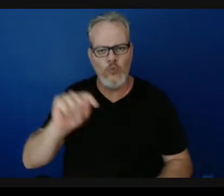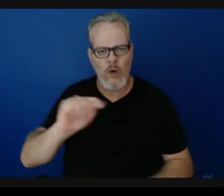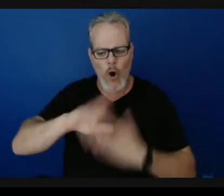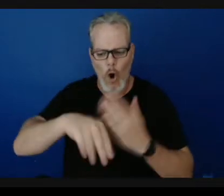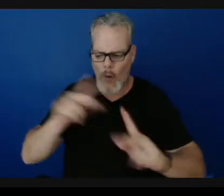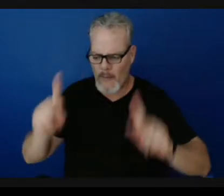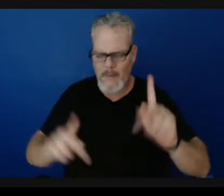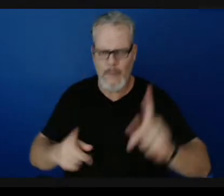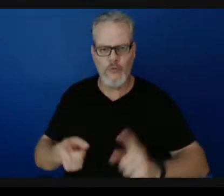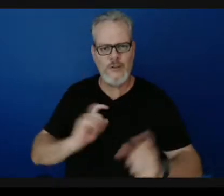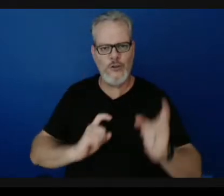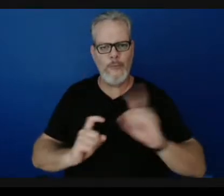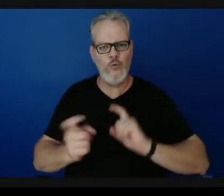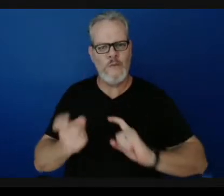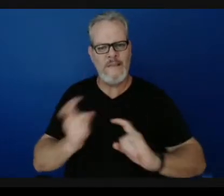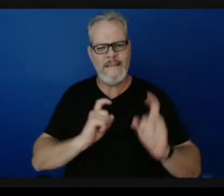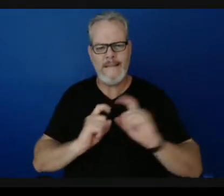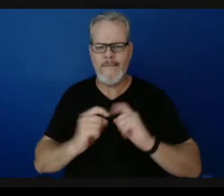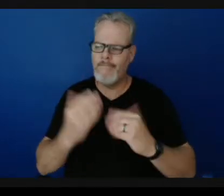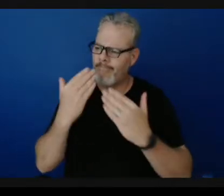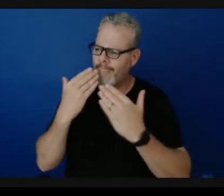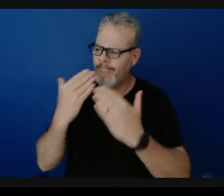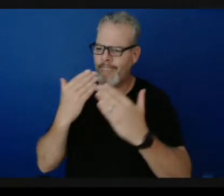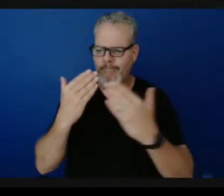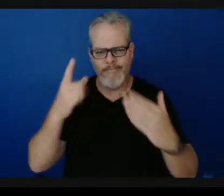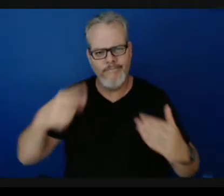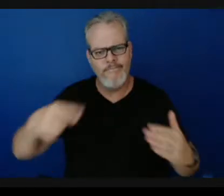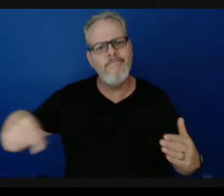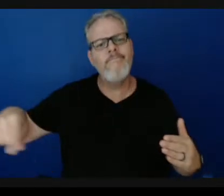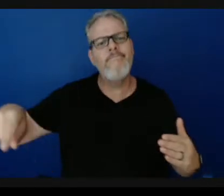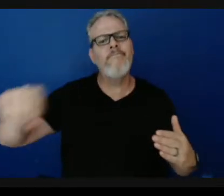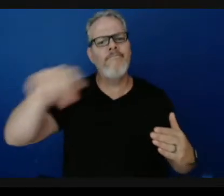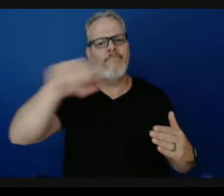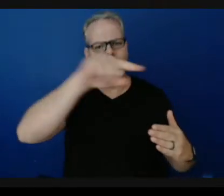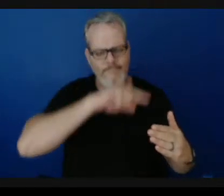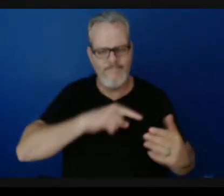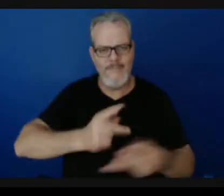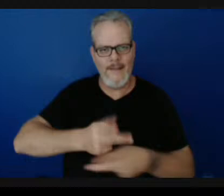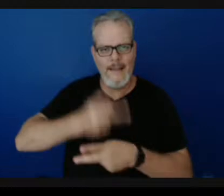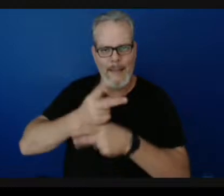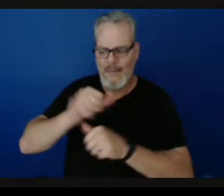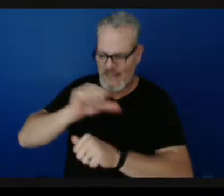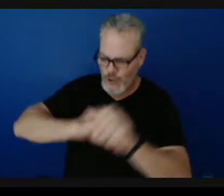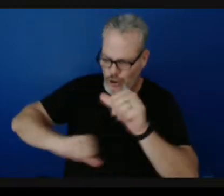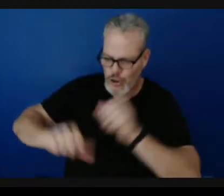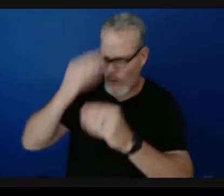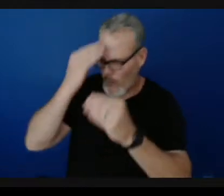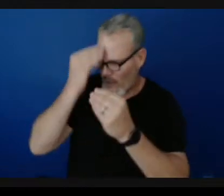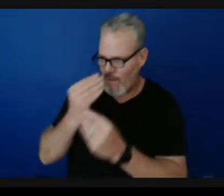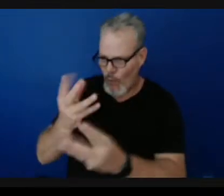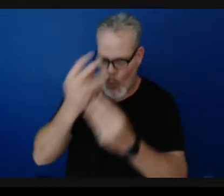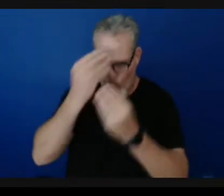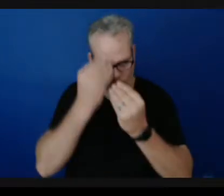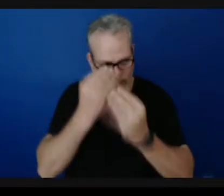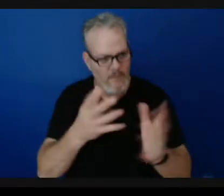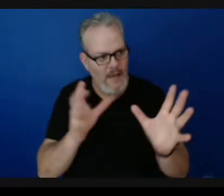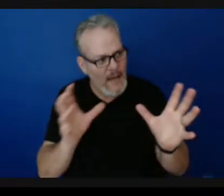just shared on screen here, but lots and lots of you guys, and keeping each other informed and encouraging each other to go